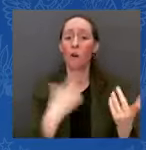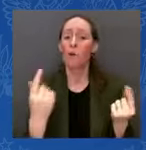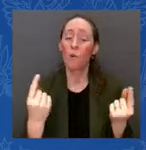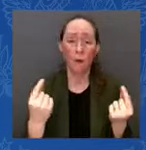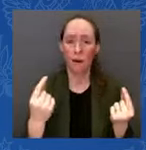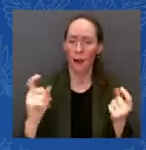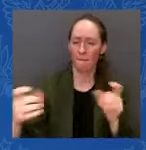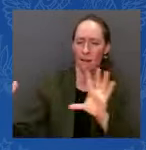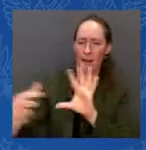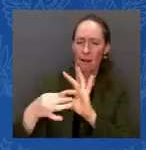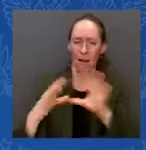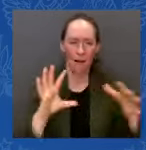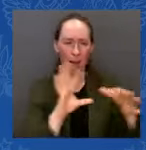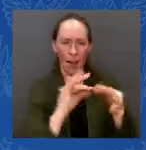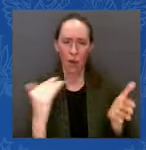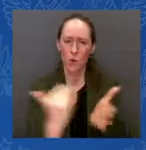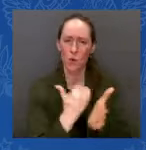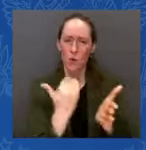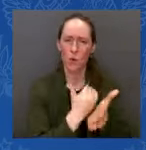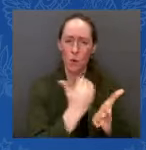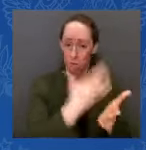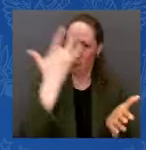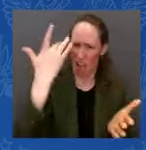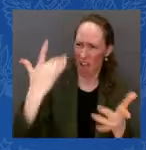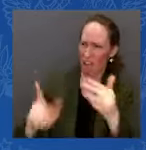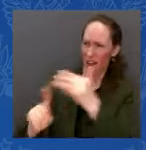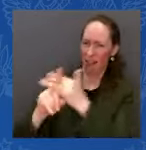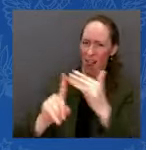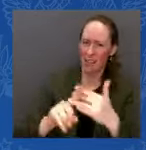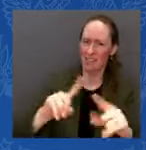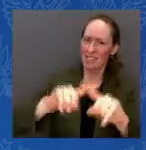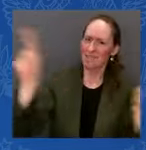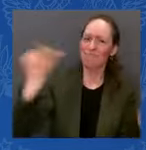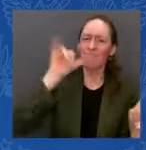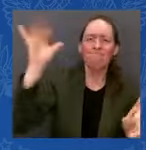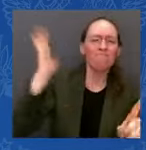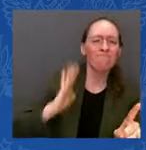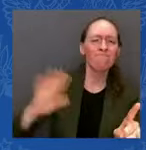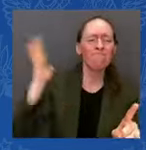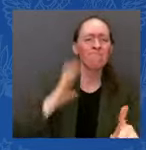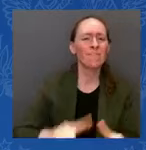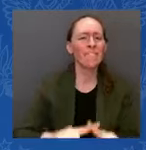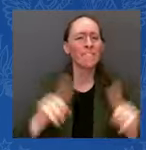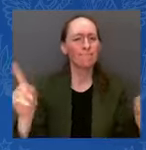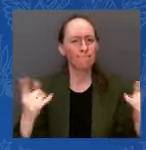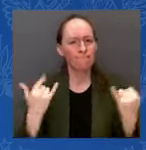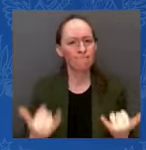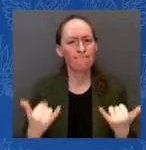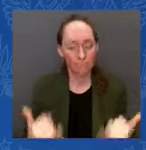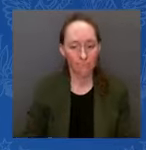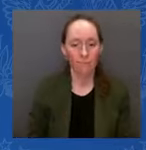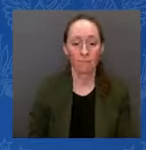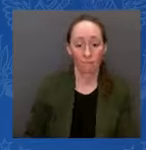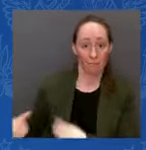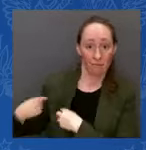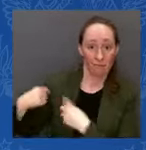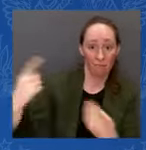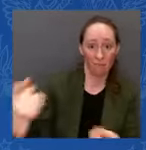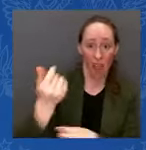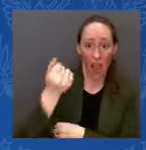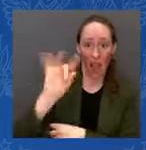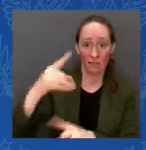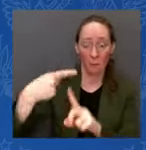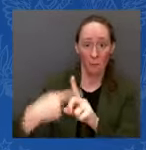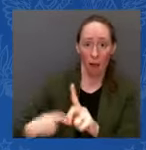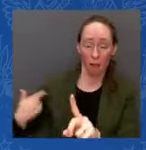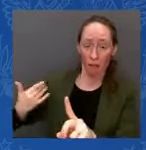as we have always done. In the last 18 months, the challenges we face have only grown. Russia's illegal invasion of